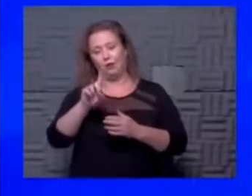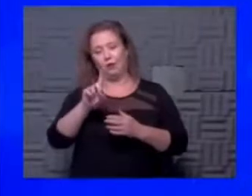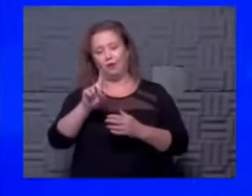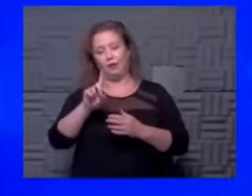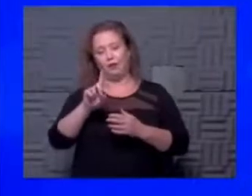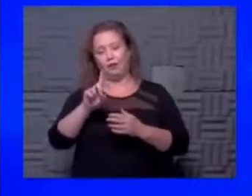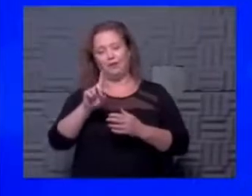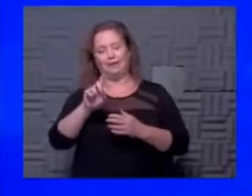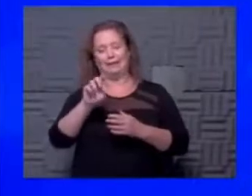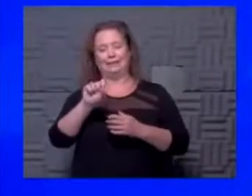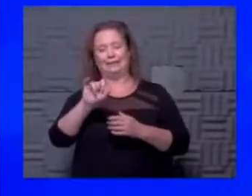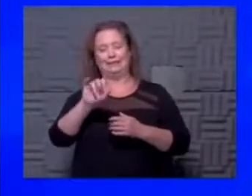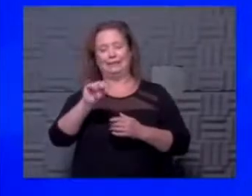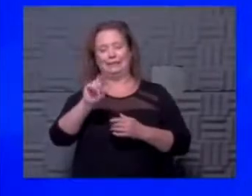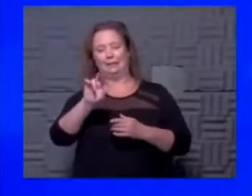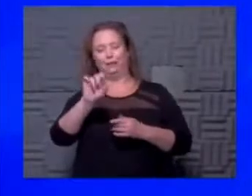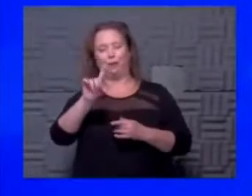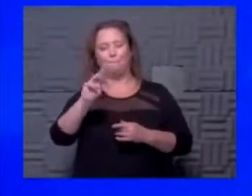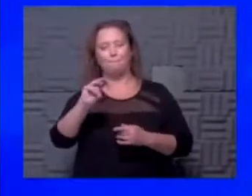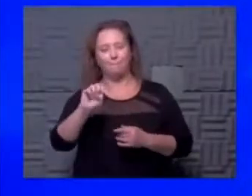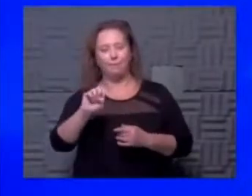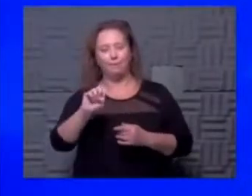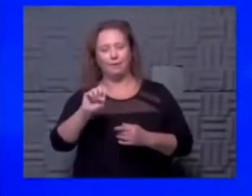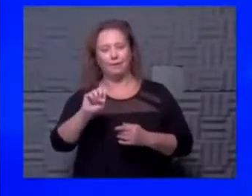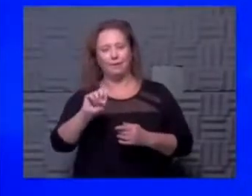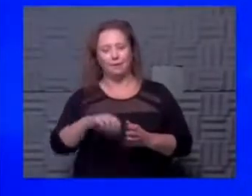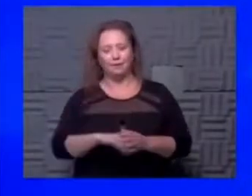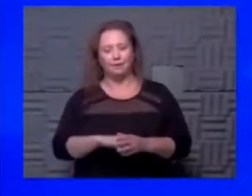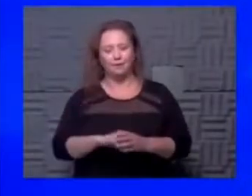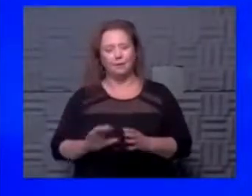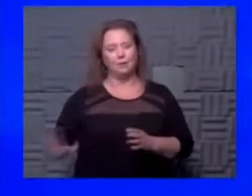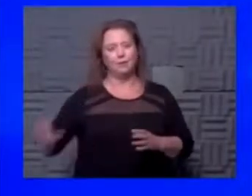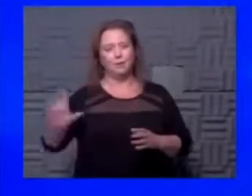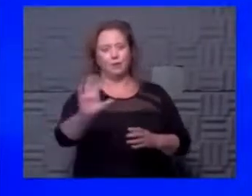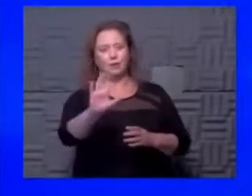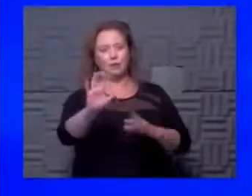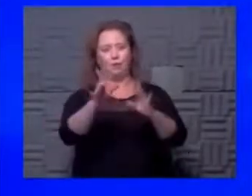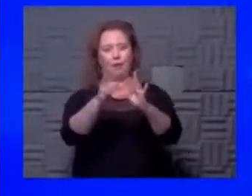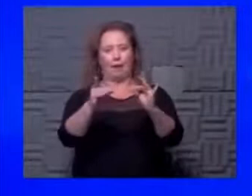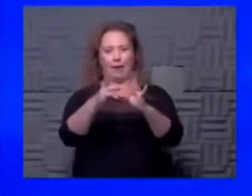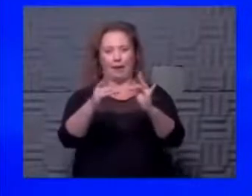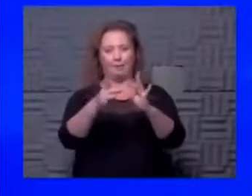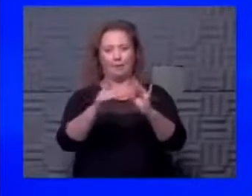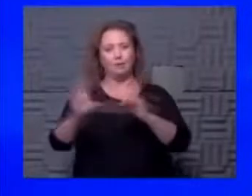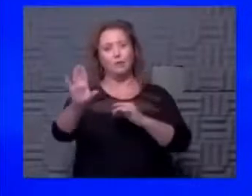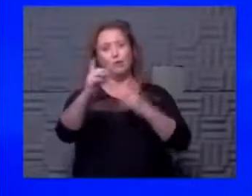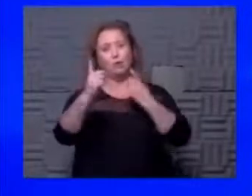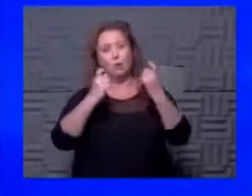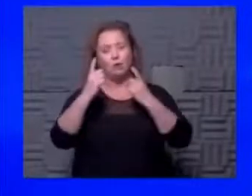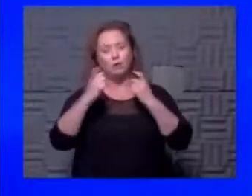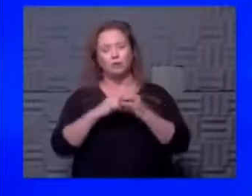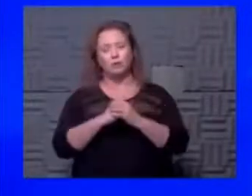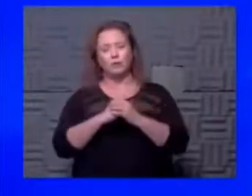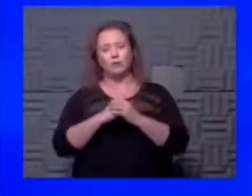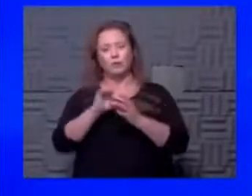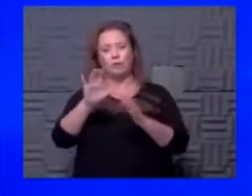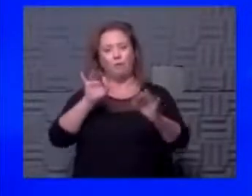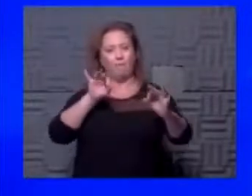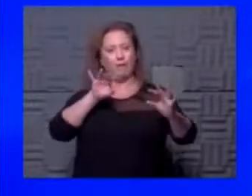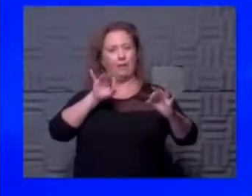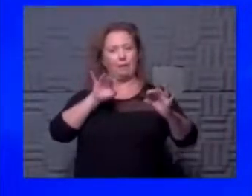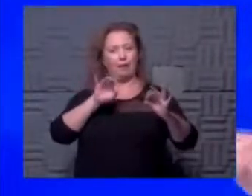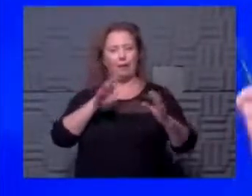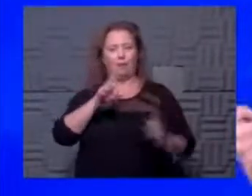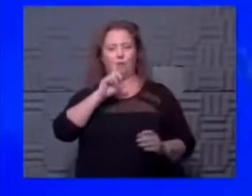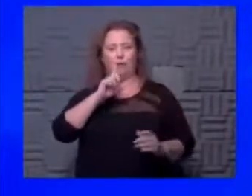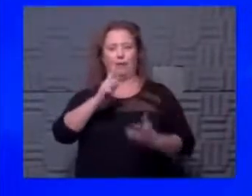weariness syndrome. And I just want to tell you how much your comments, your questions, your feedback,